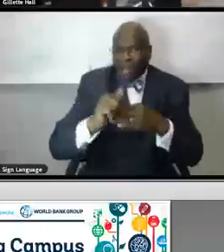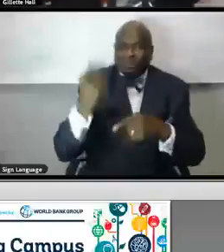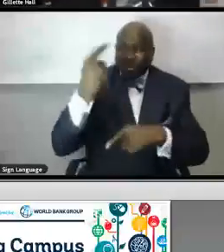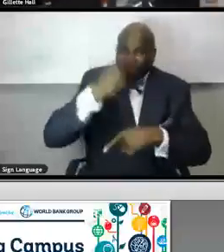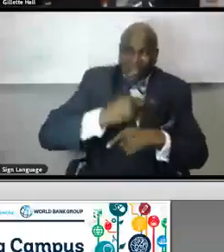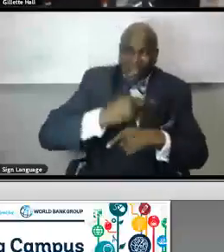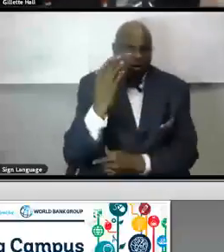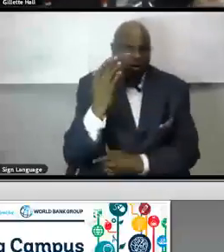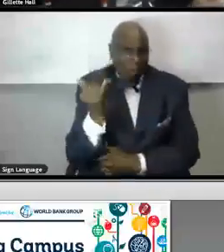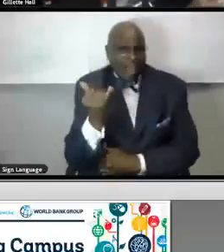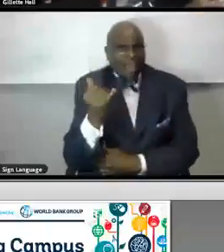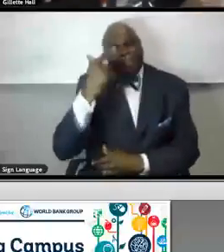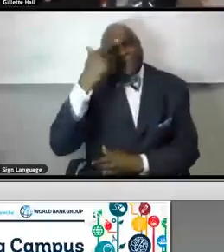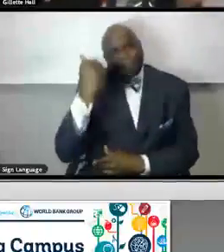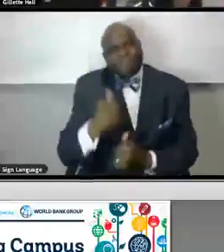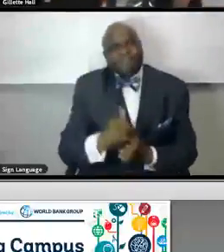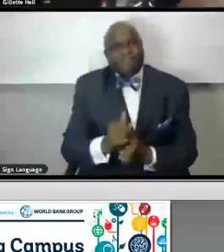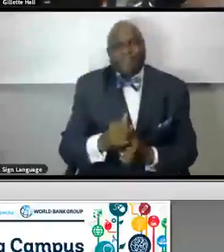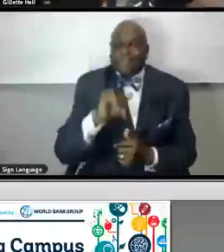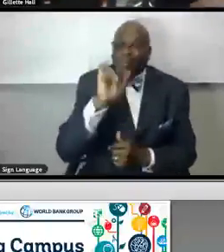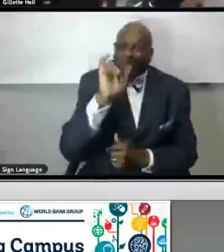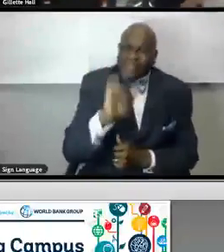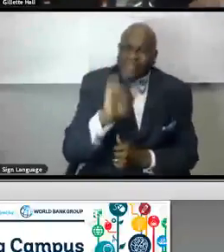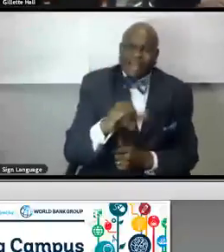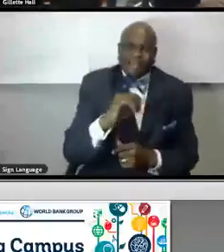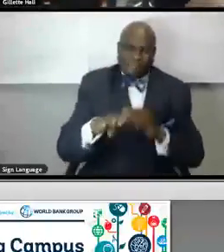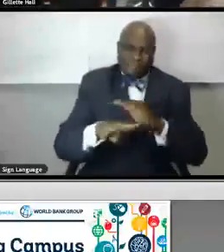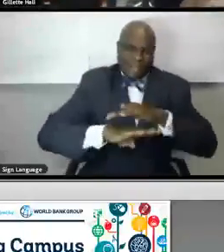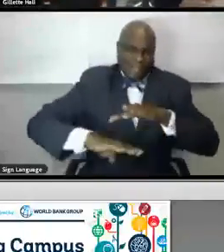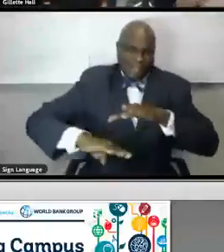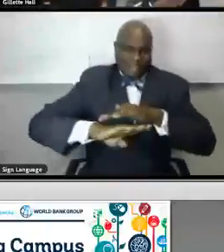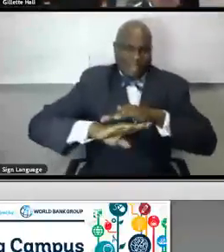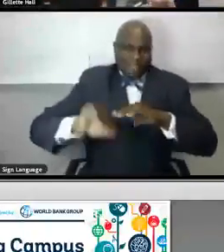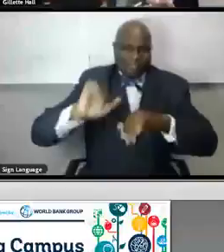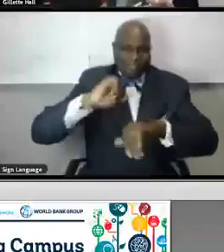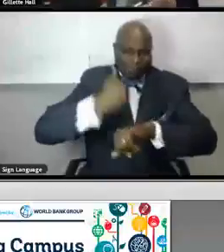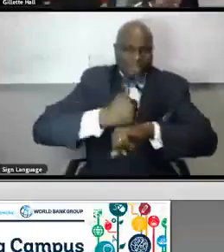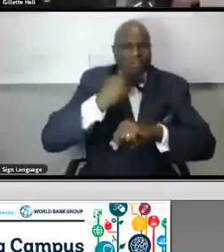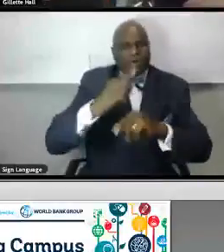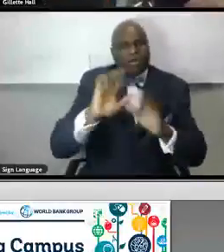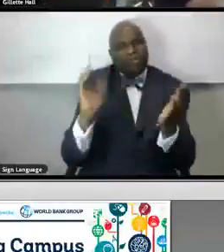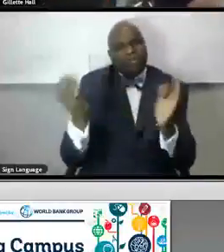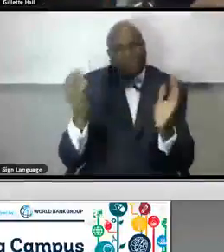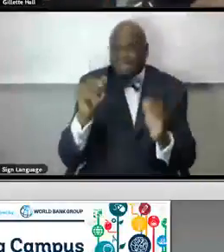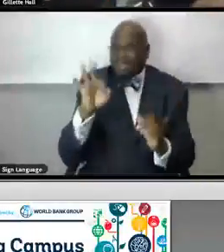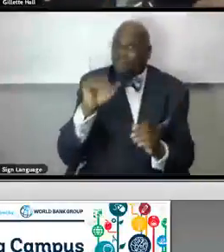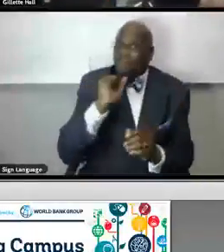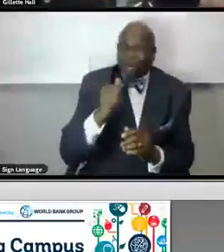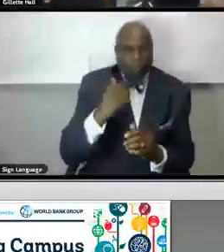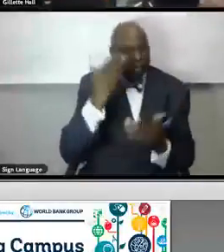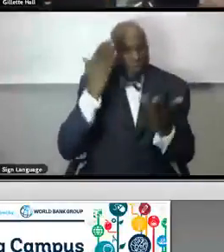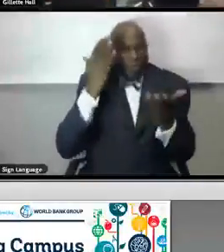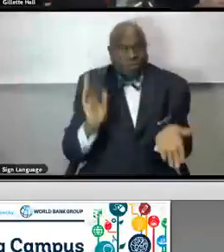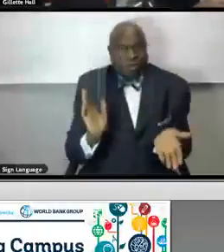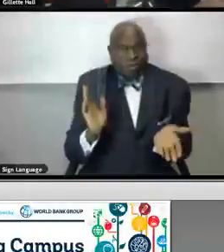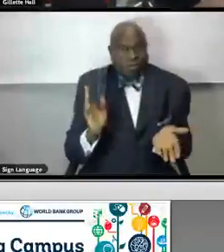Why? Because that is a basis for comparison. Otherwise, we don't